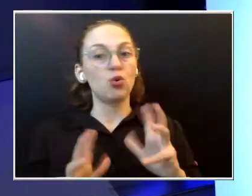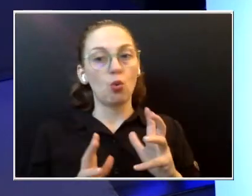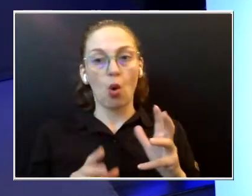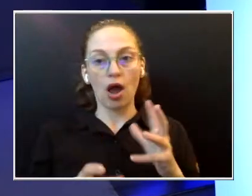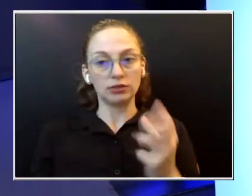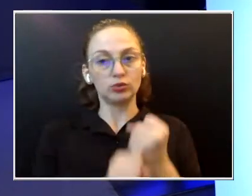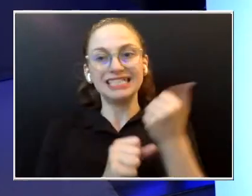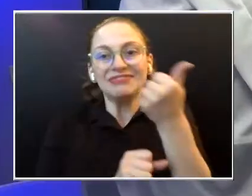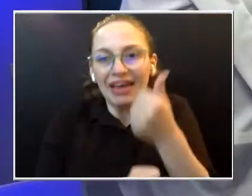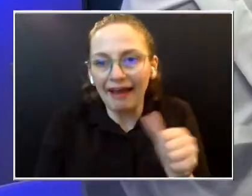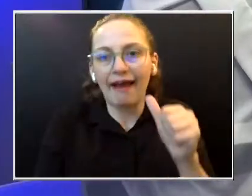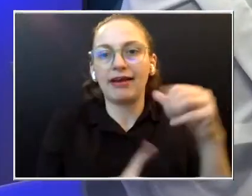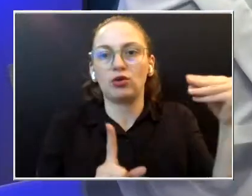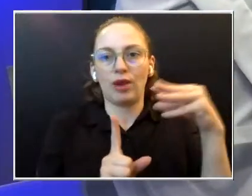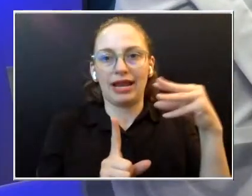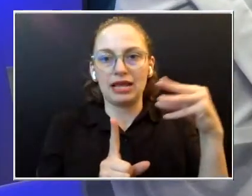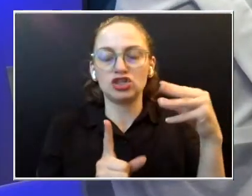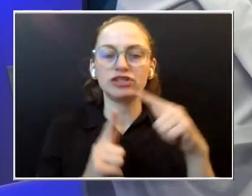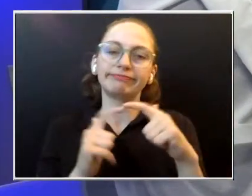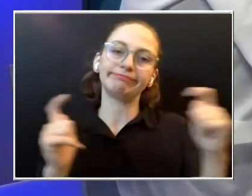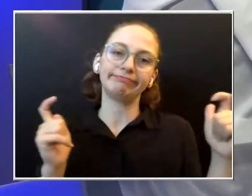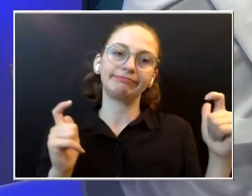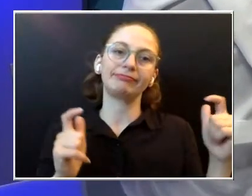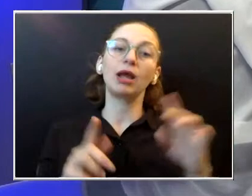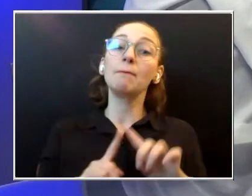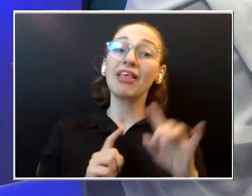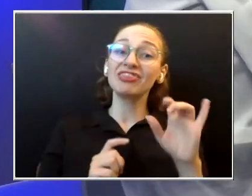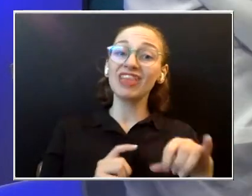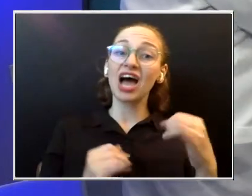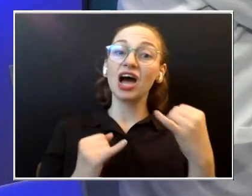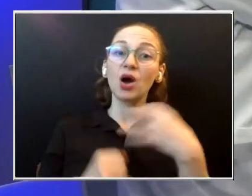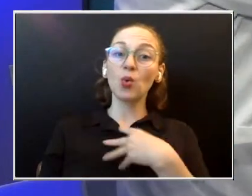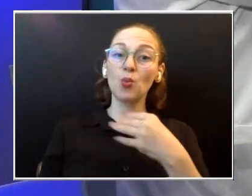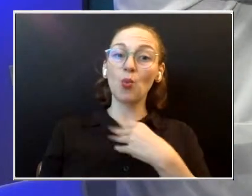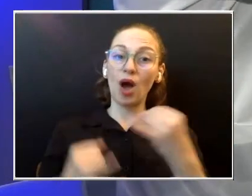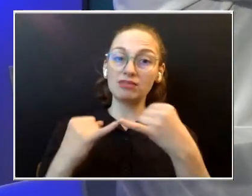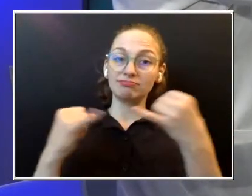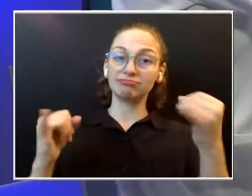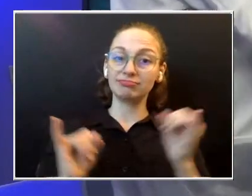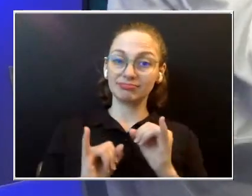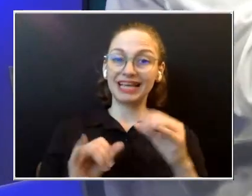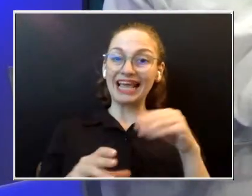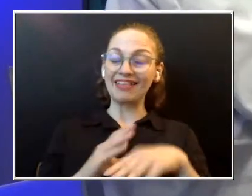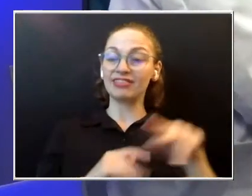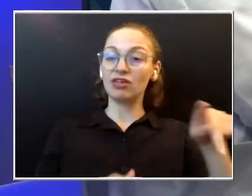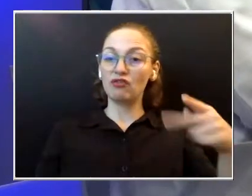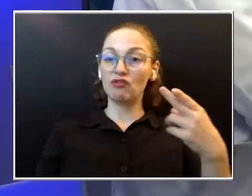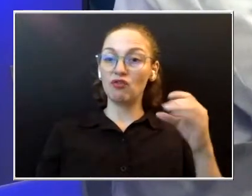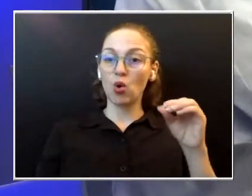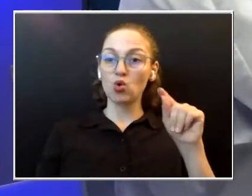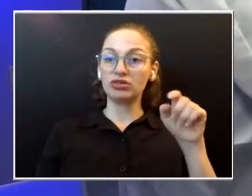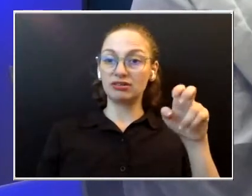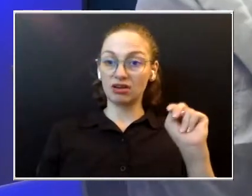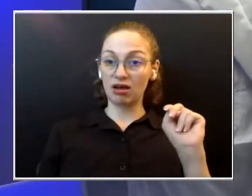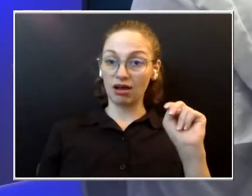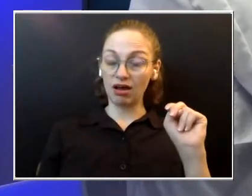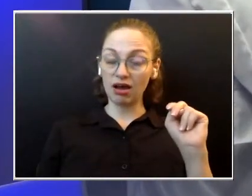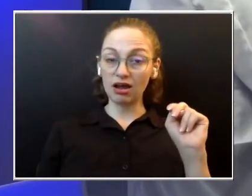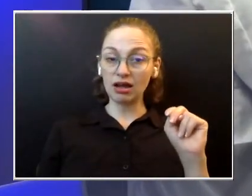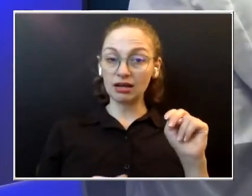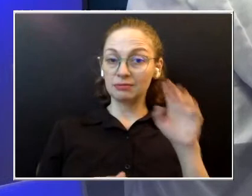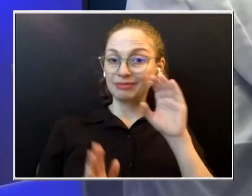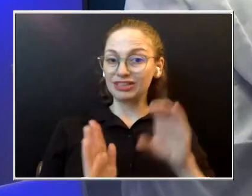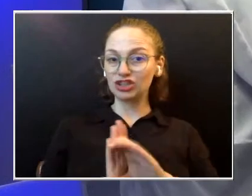in this particular case, this white isodose line here in the photon plan, you're getting this low dose radiation spray over a big portion of